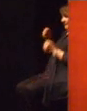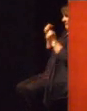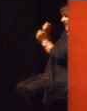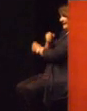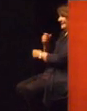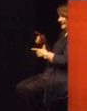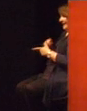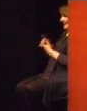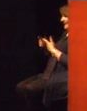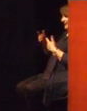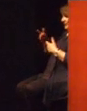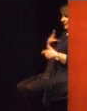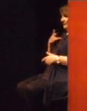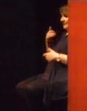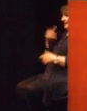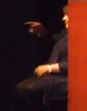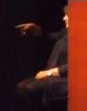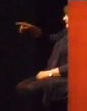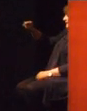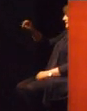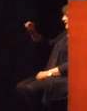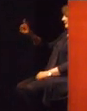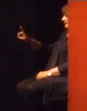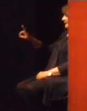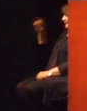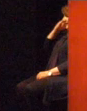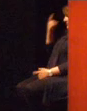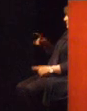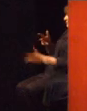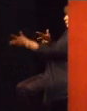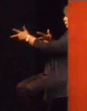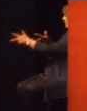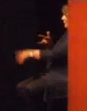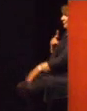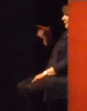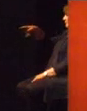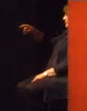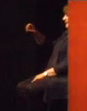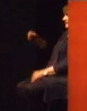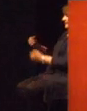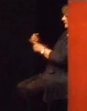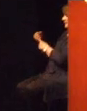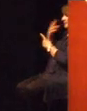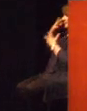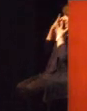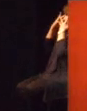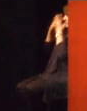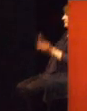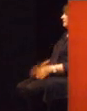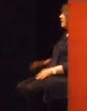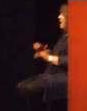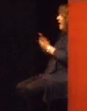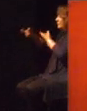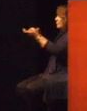carry that PTSD with you into being pulled over other times? How do you deal with the stress of people continuously